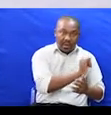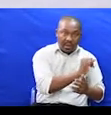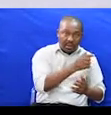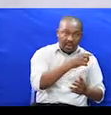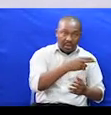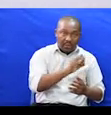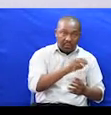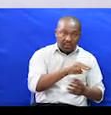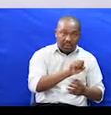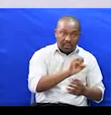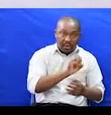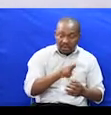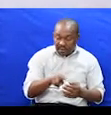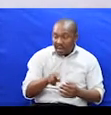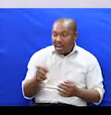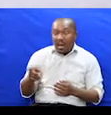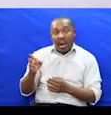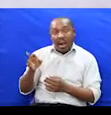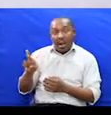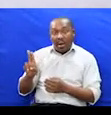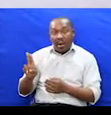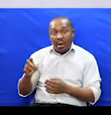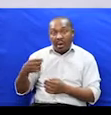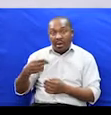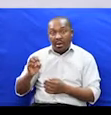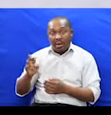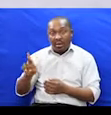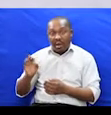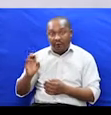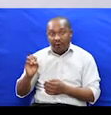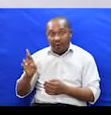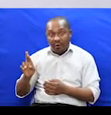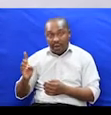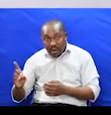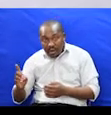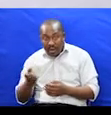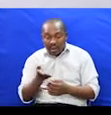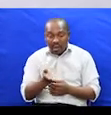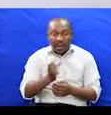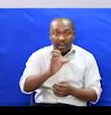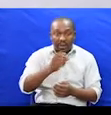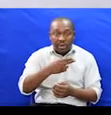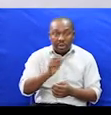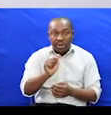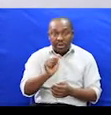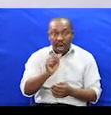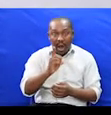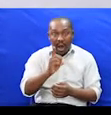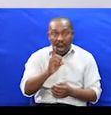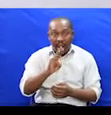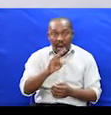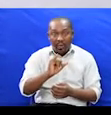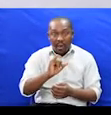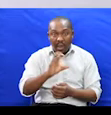to Rutherford and Chadwick. J.J. Thomson, they investigated what atom has. He